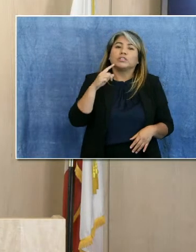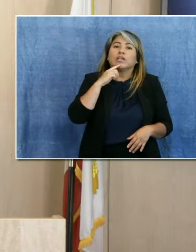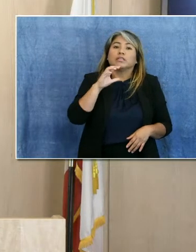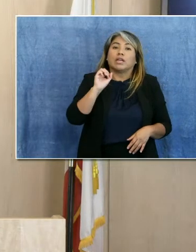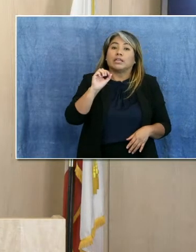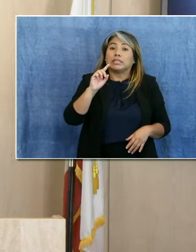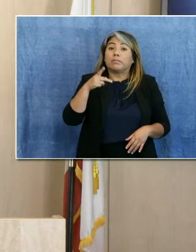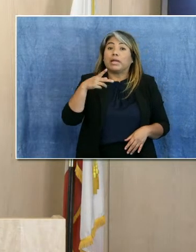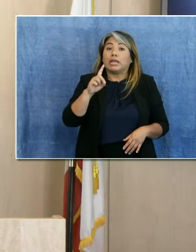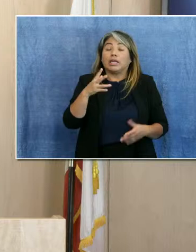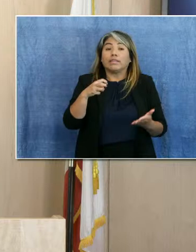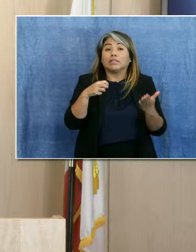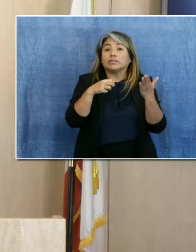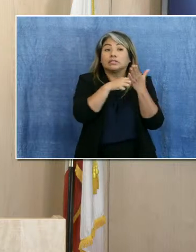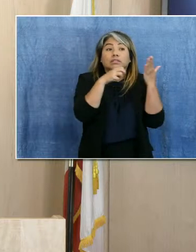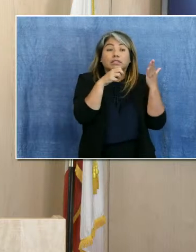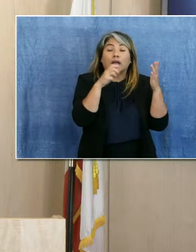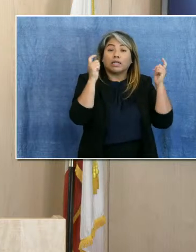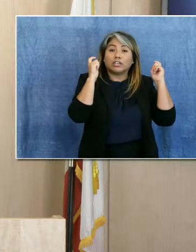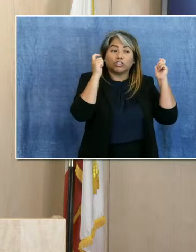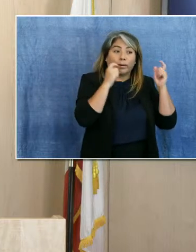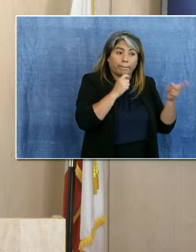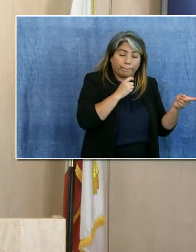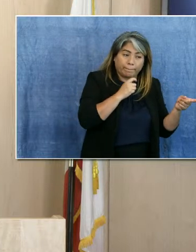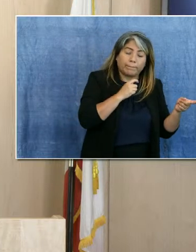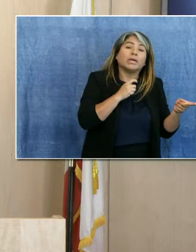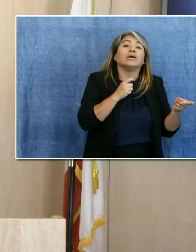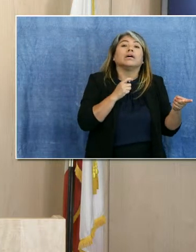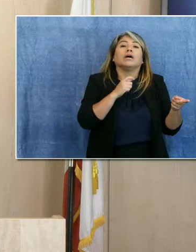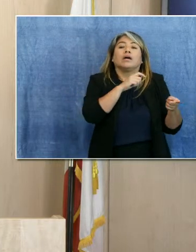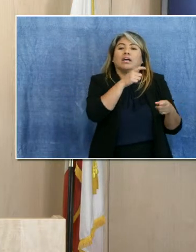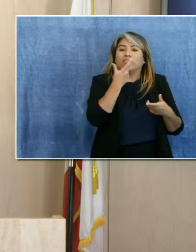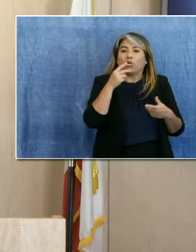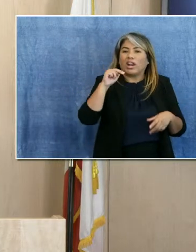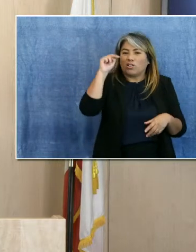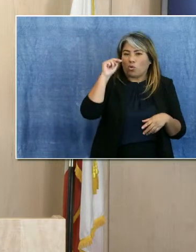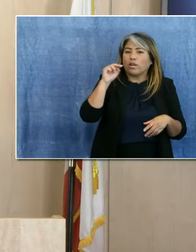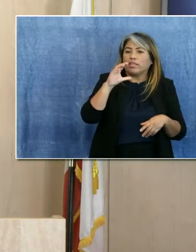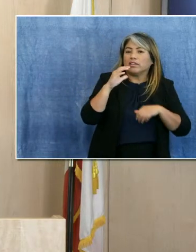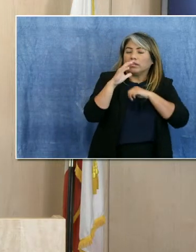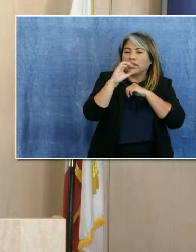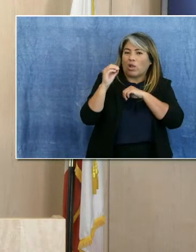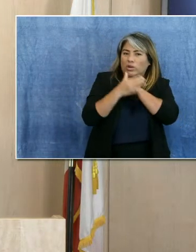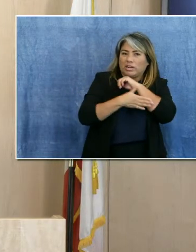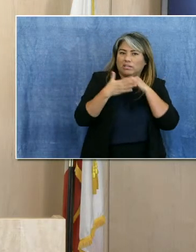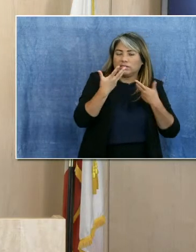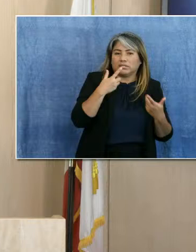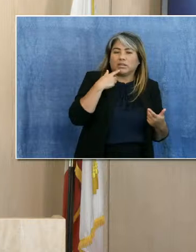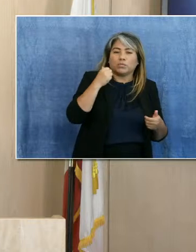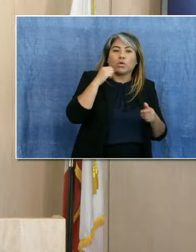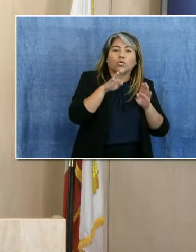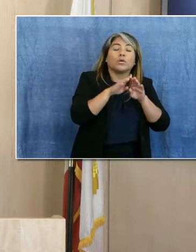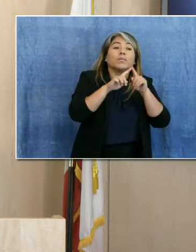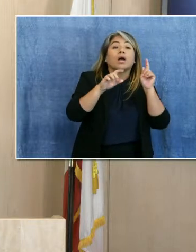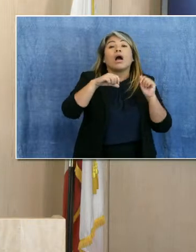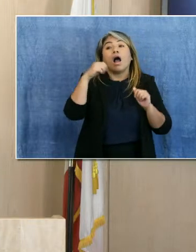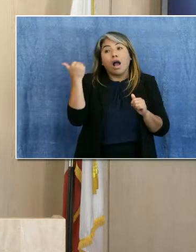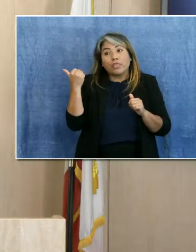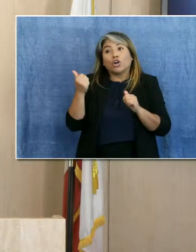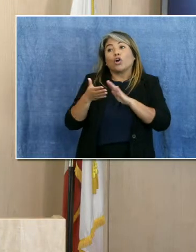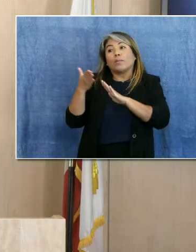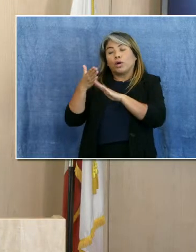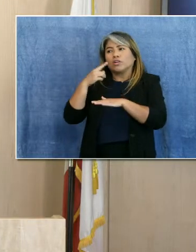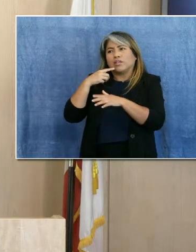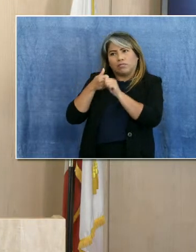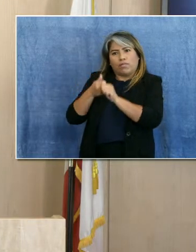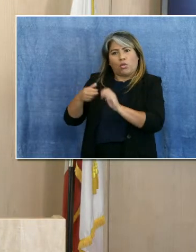SDPD did cite a gym that long ignored county orders to close, but another operator of a gym who is abiding by the rules